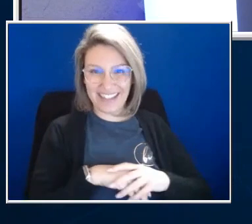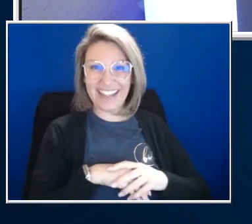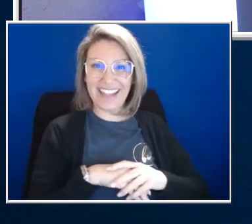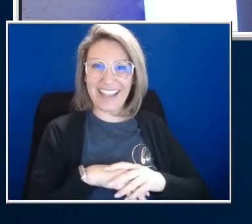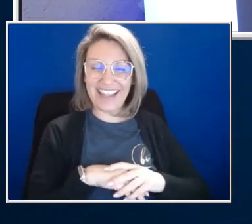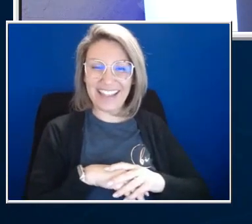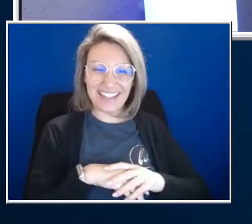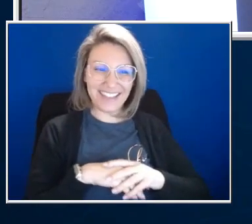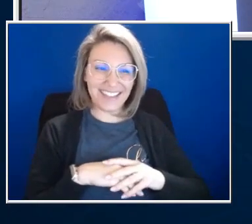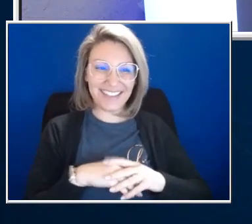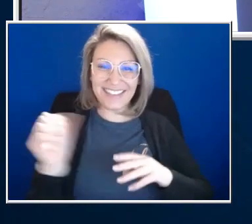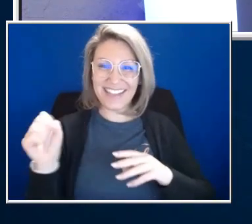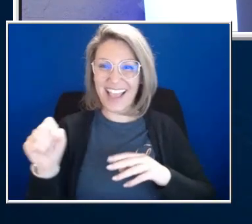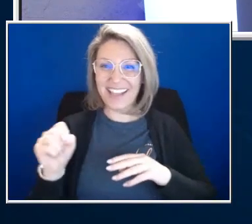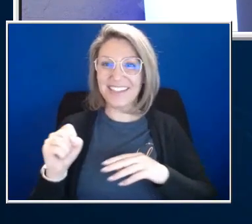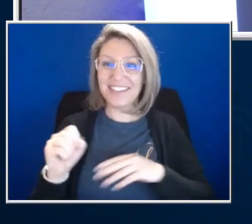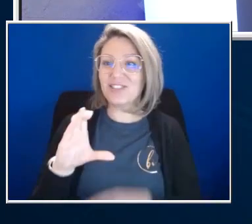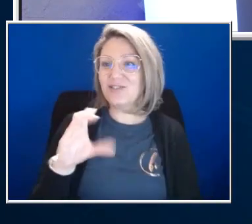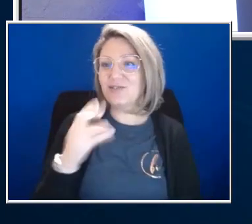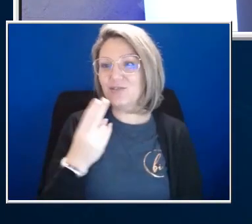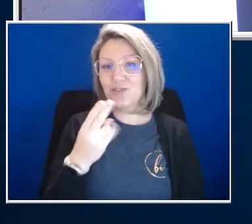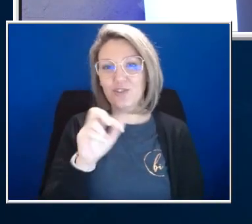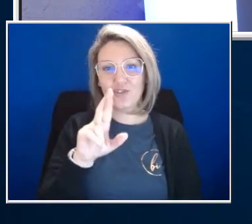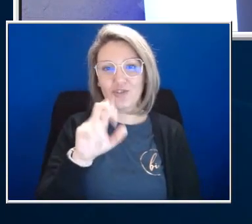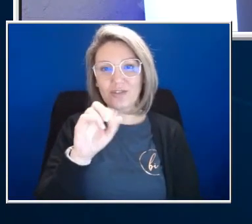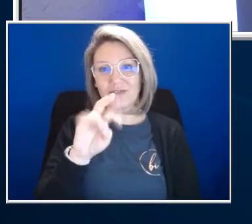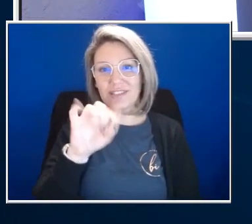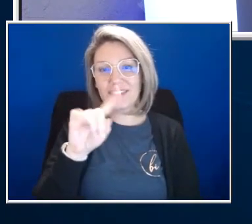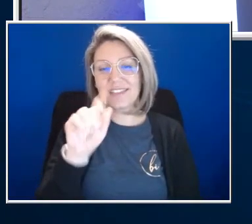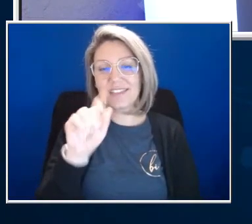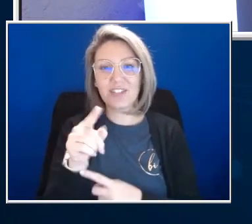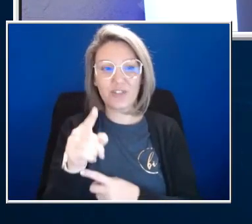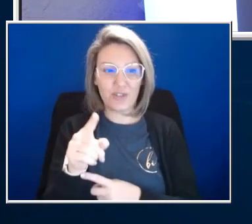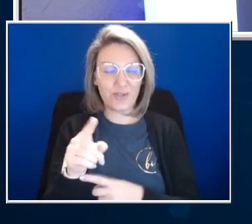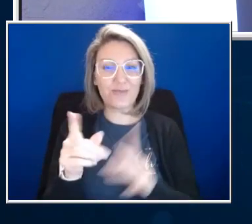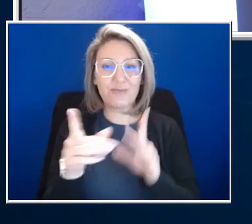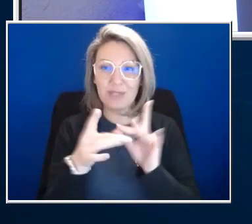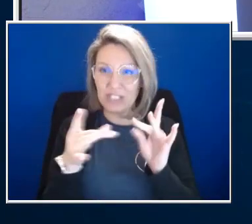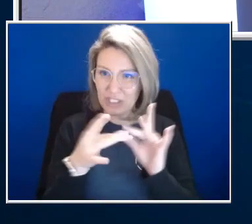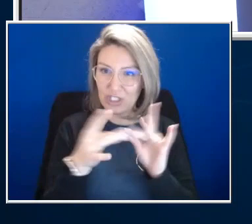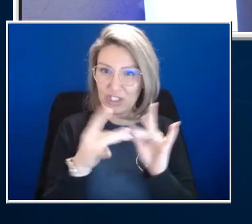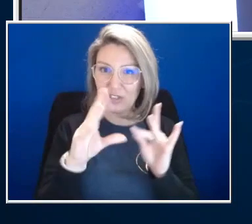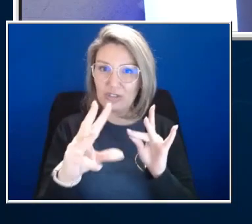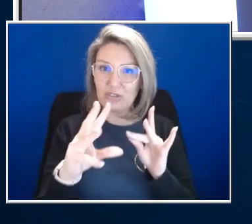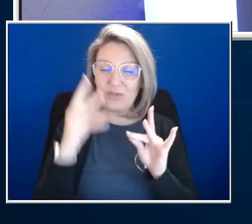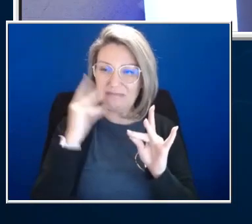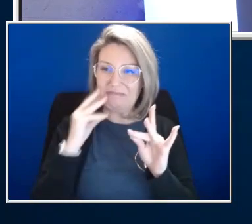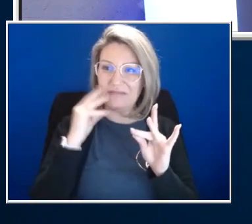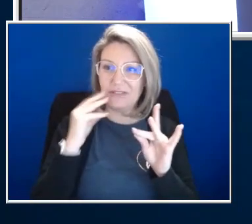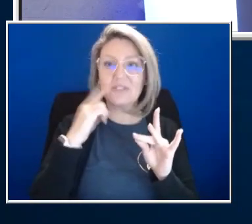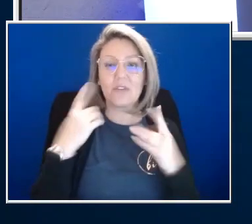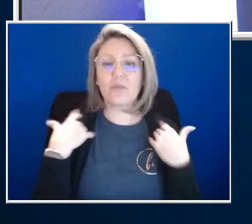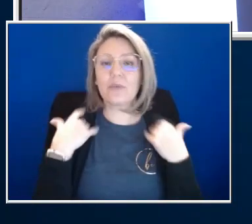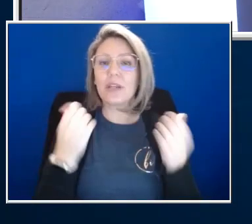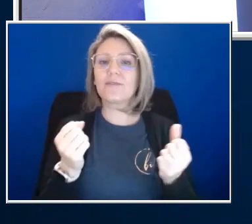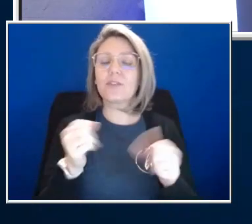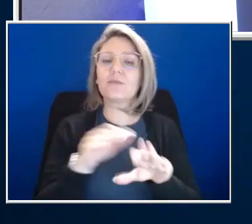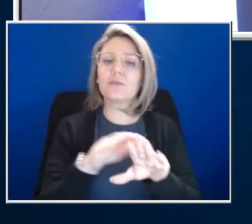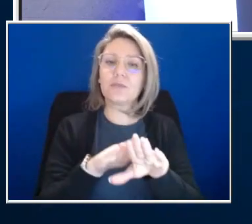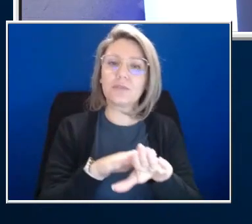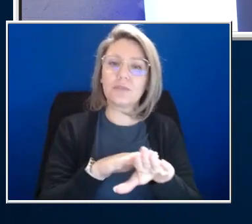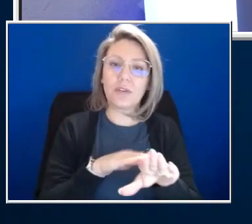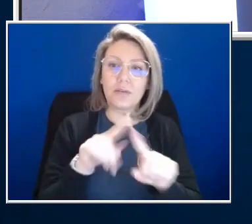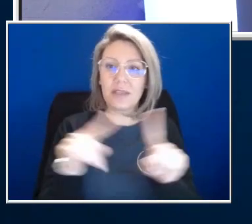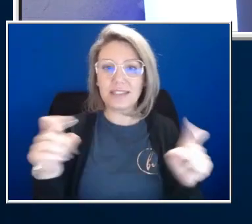It is. Christina, you mentioned that the road to recovery for you, not only slow, it was simply downright scary. How